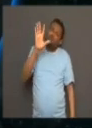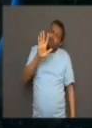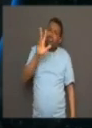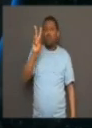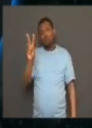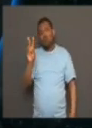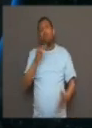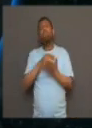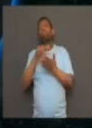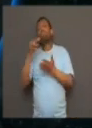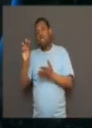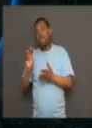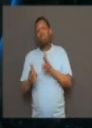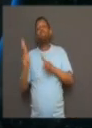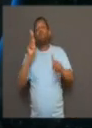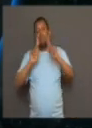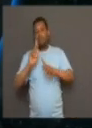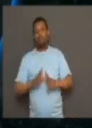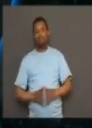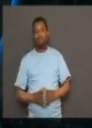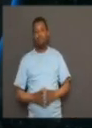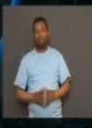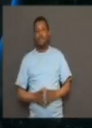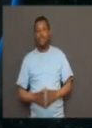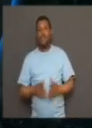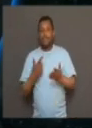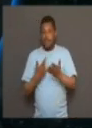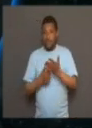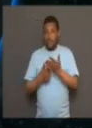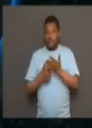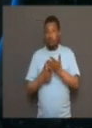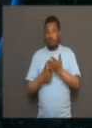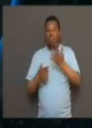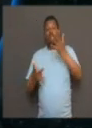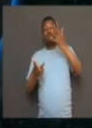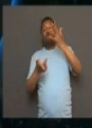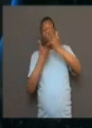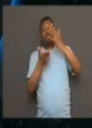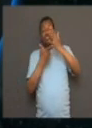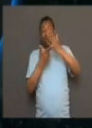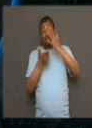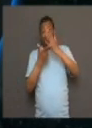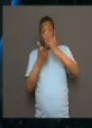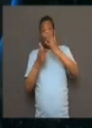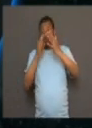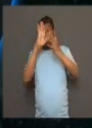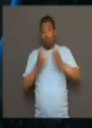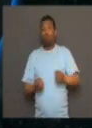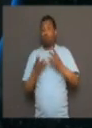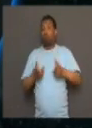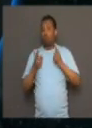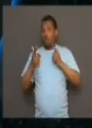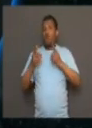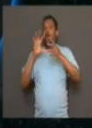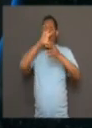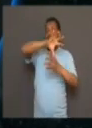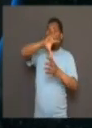352 million people, so it is the 5th most populous continent.